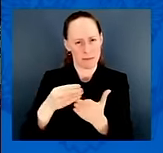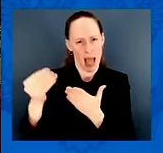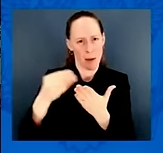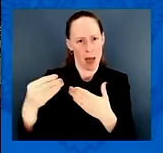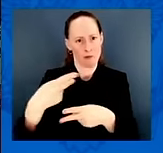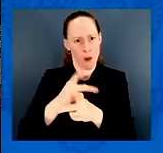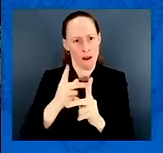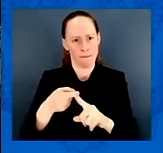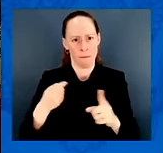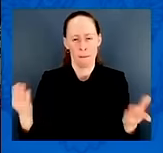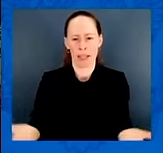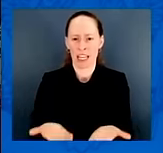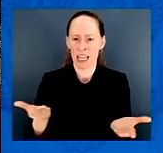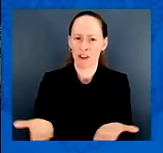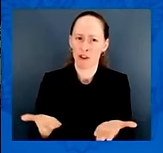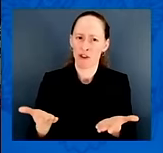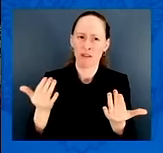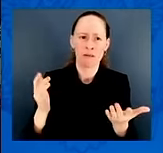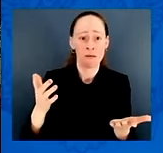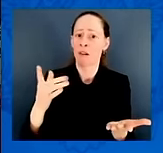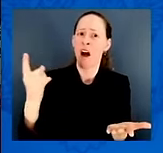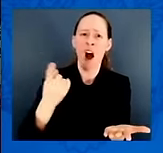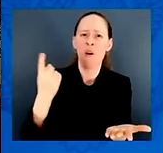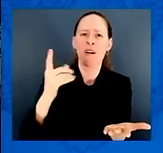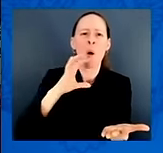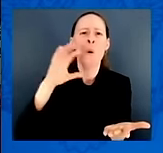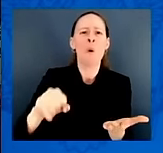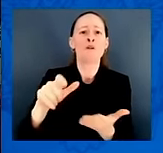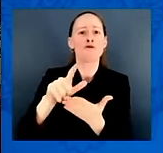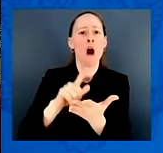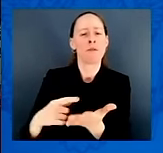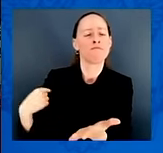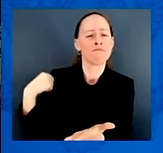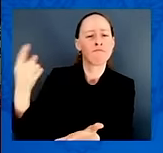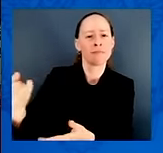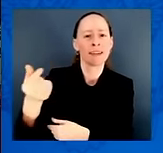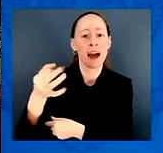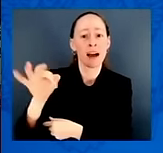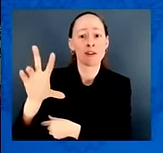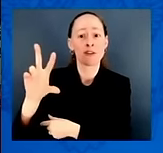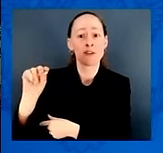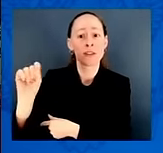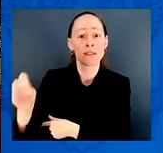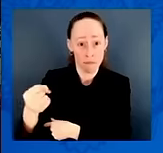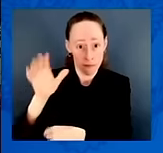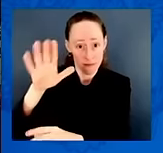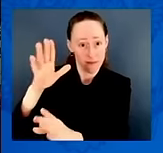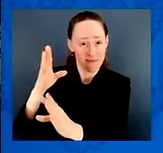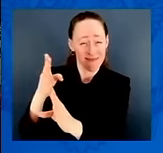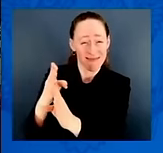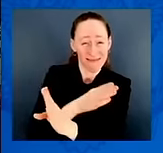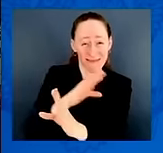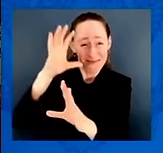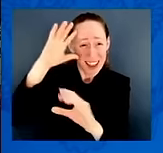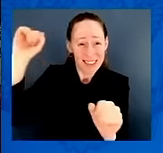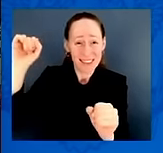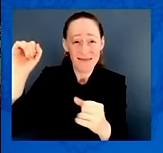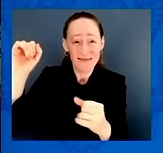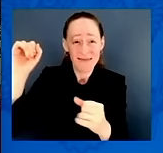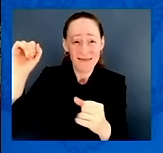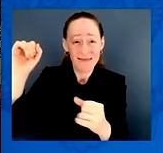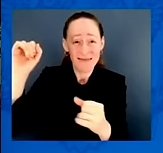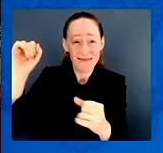predecessor, including some Democrats as well in the past, failed to buy American. Not anymore. On my